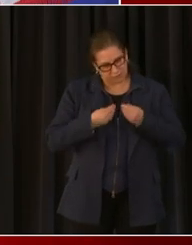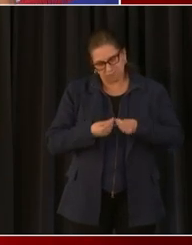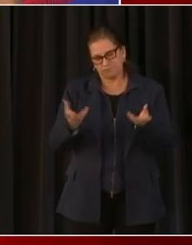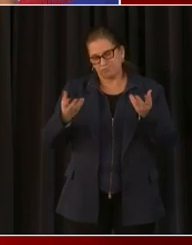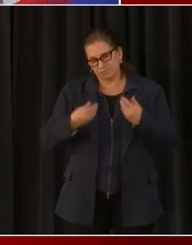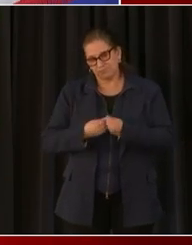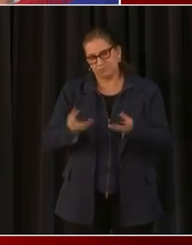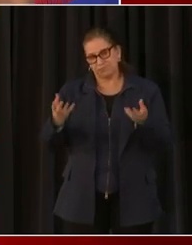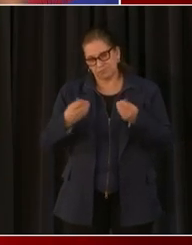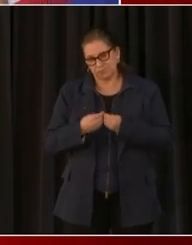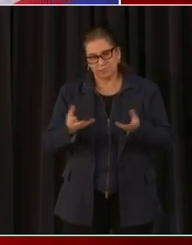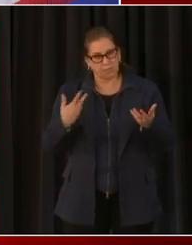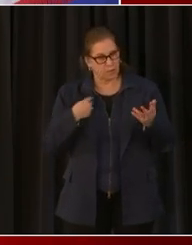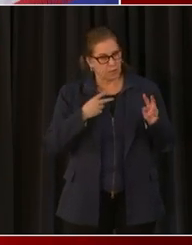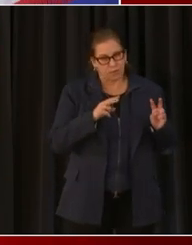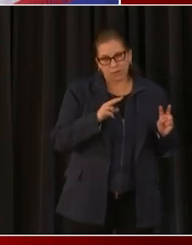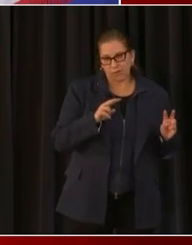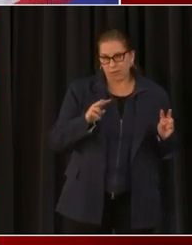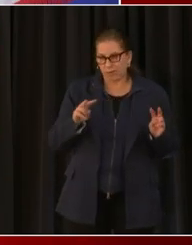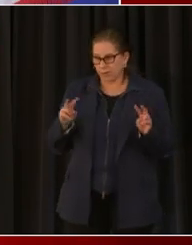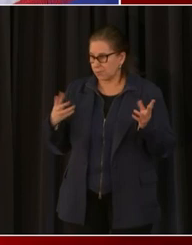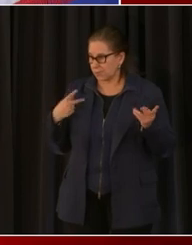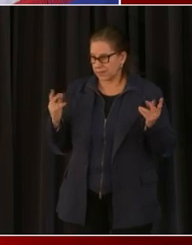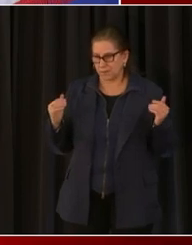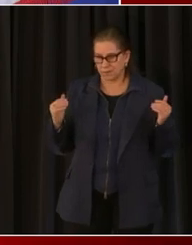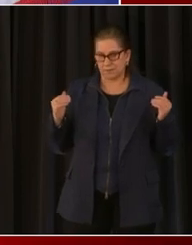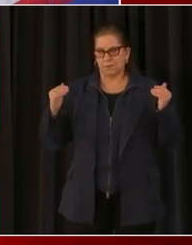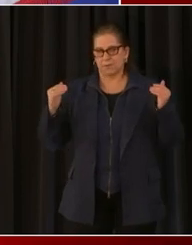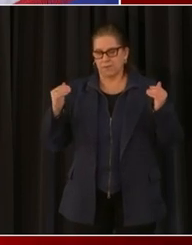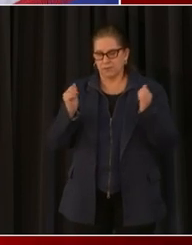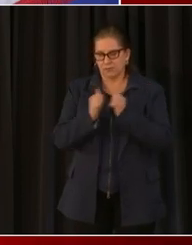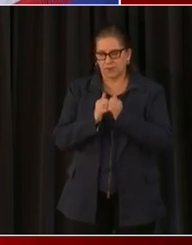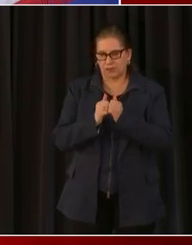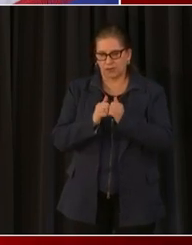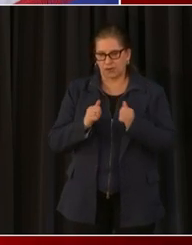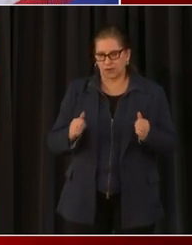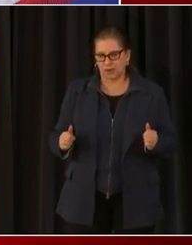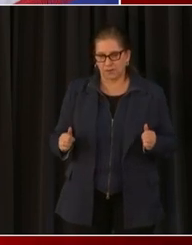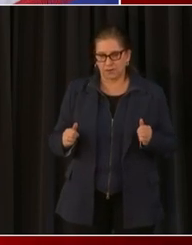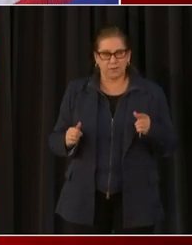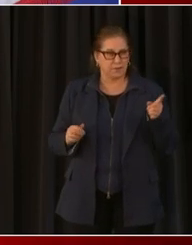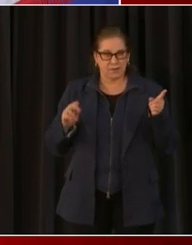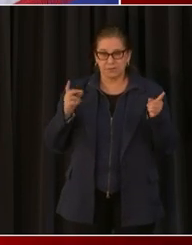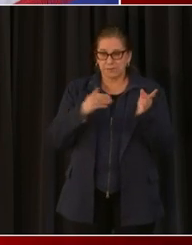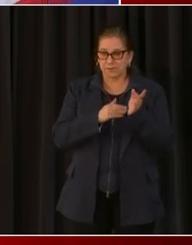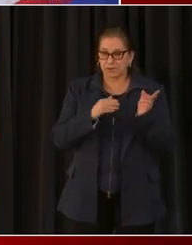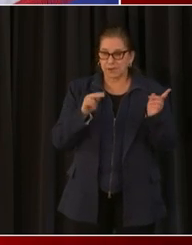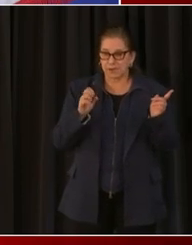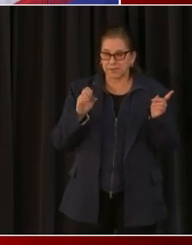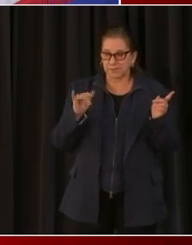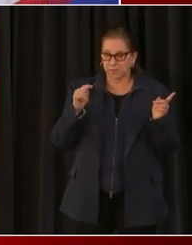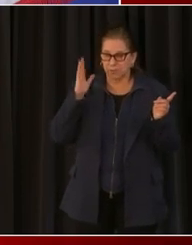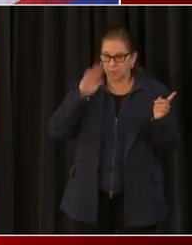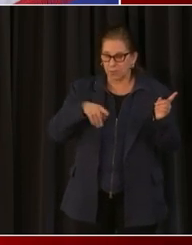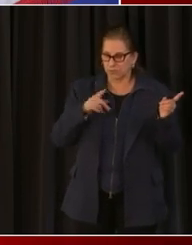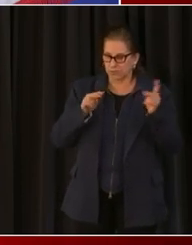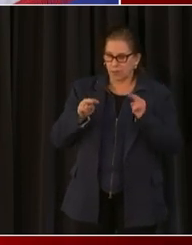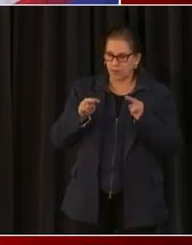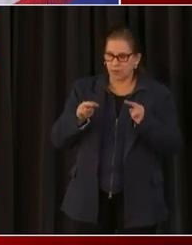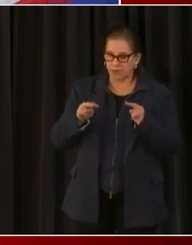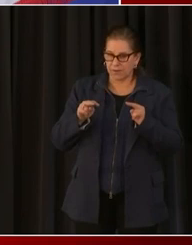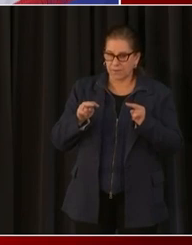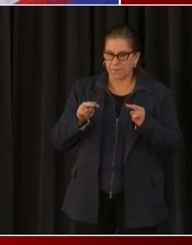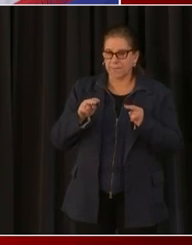I would kind of say more to your question that I want Dr. Nesbitt looking at ours, but I also want her looking at